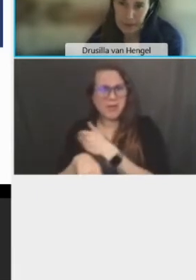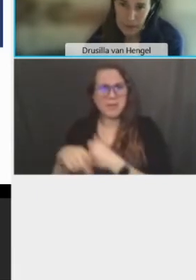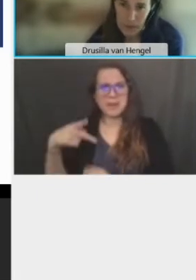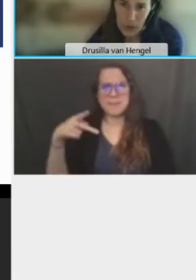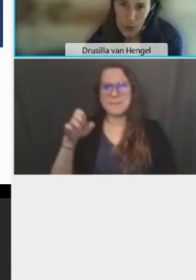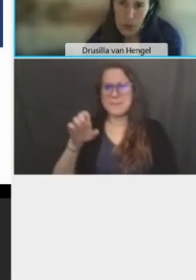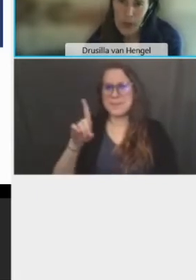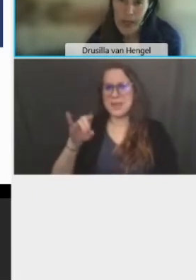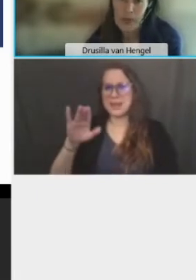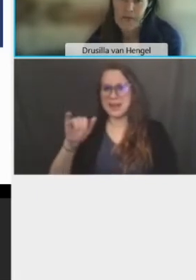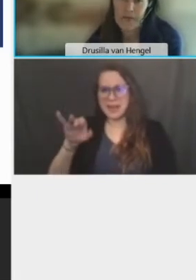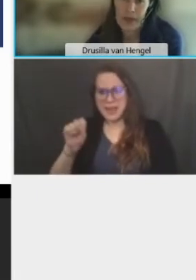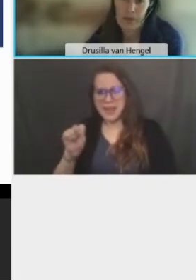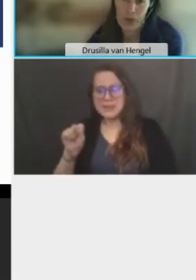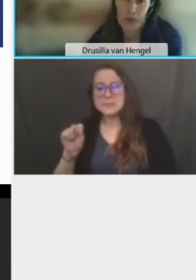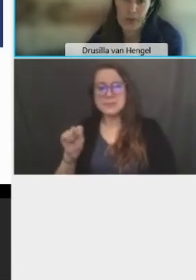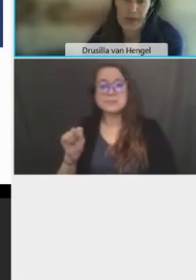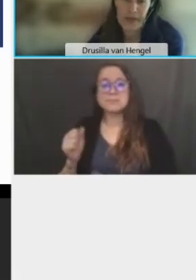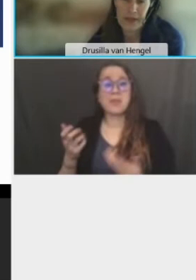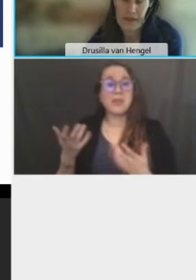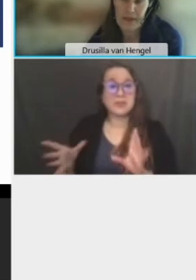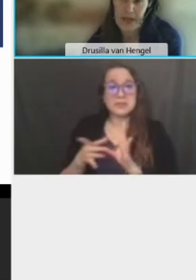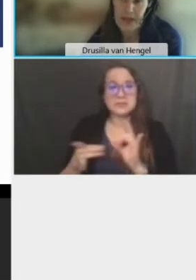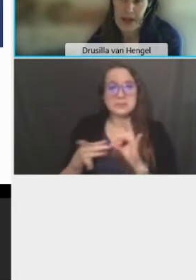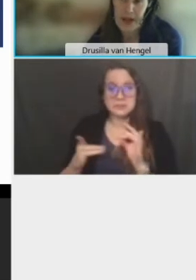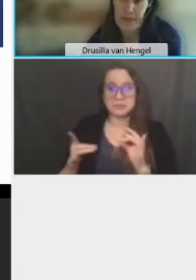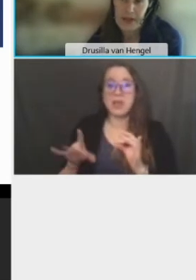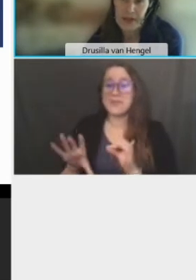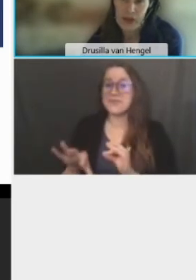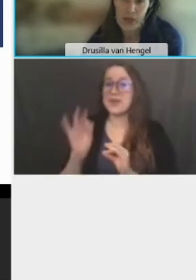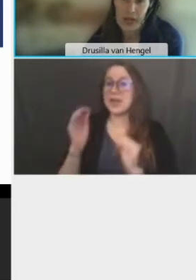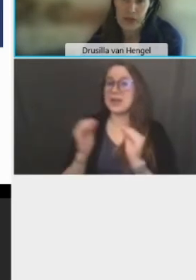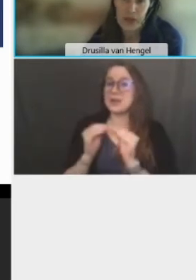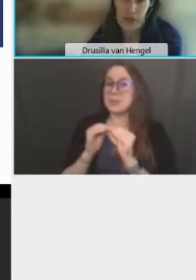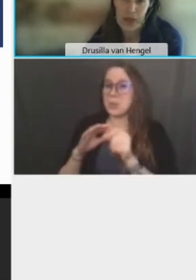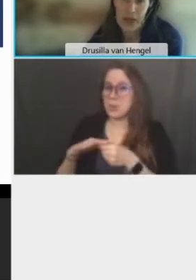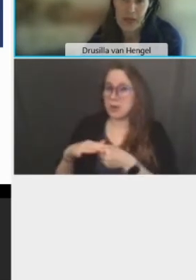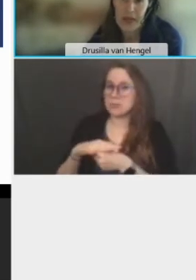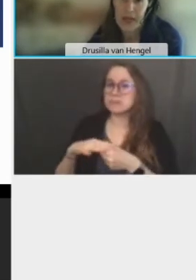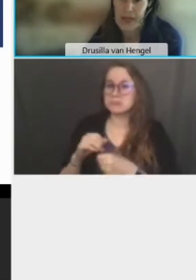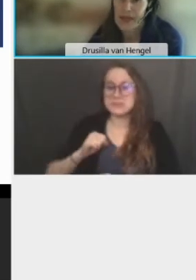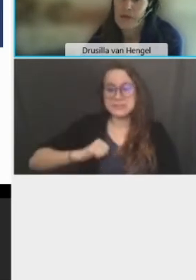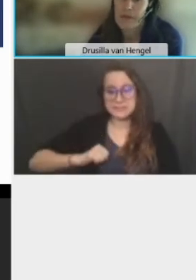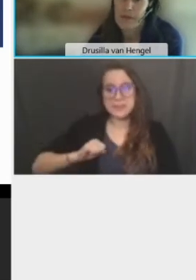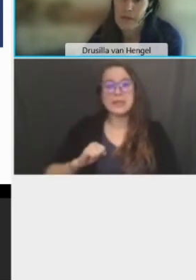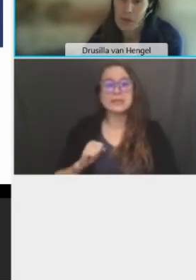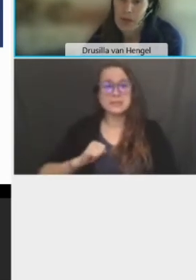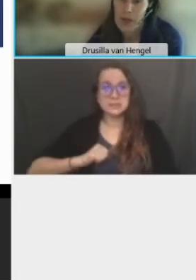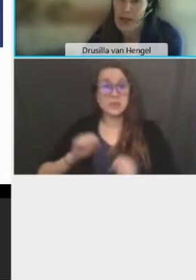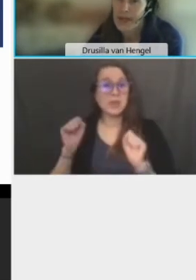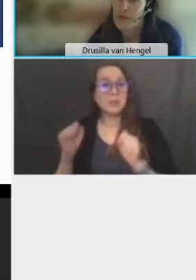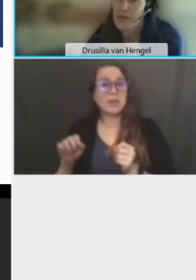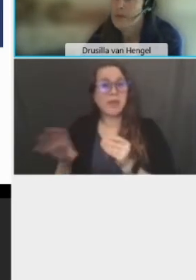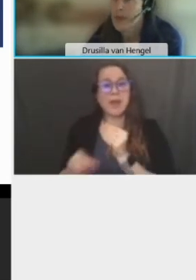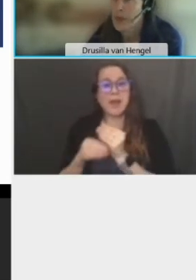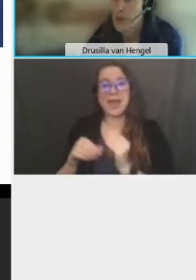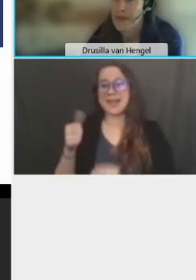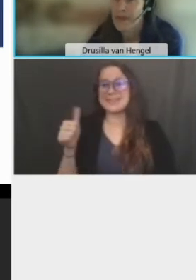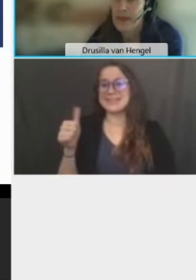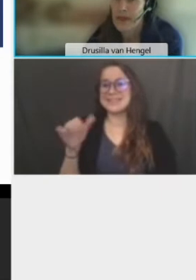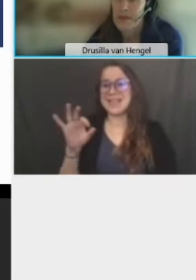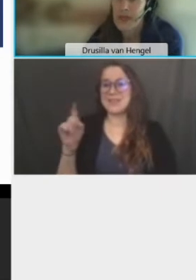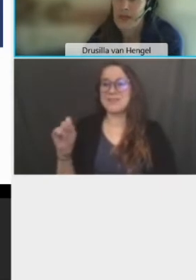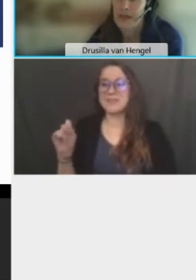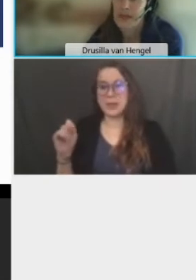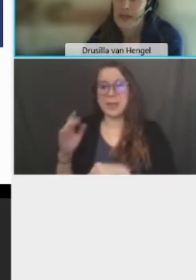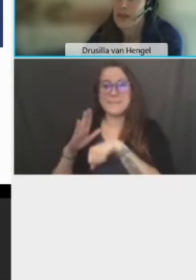described, we were able to find more space in the cycle track to accommodate a 10-foot minimum